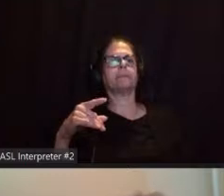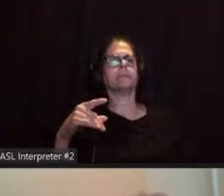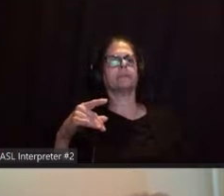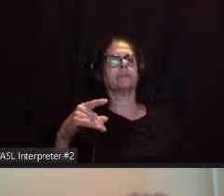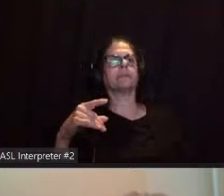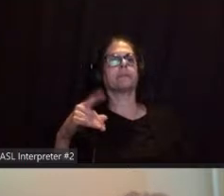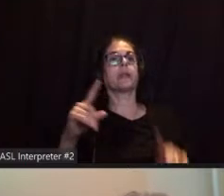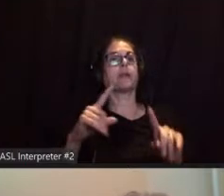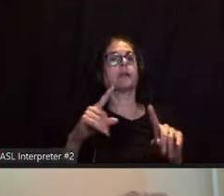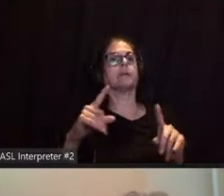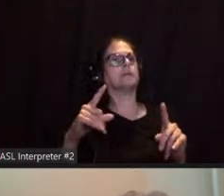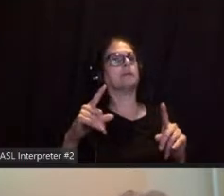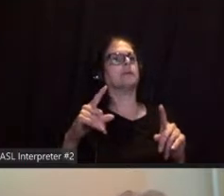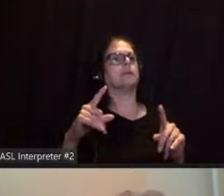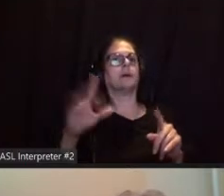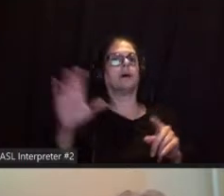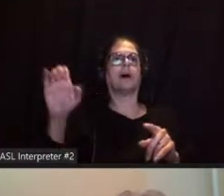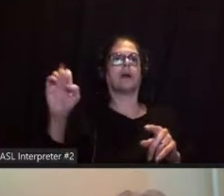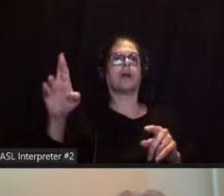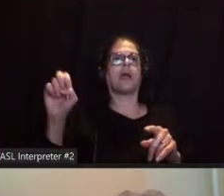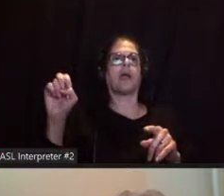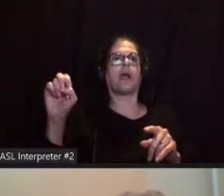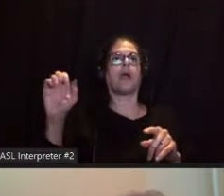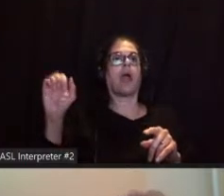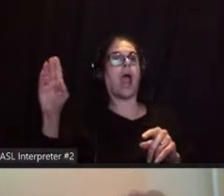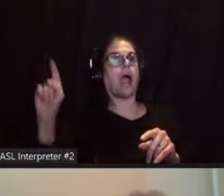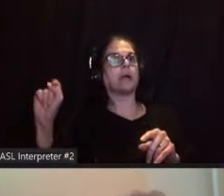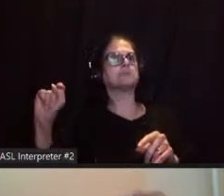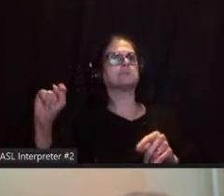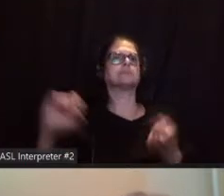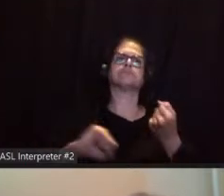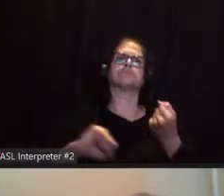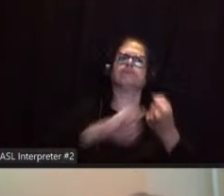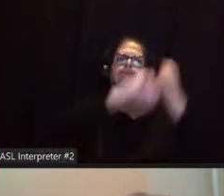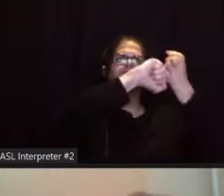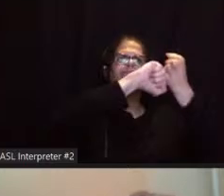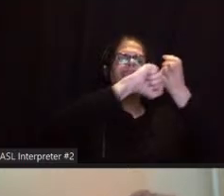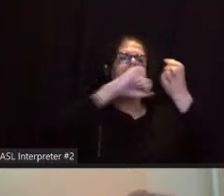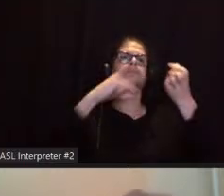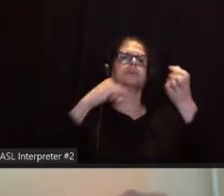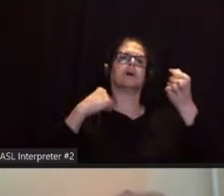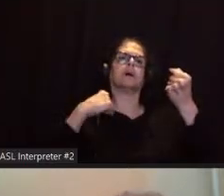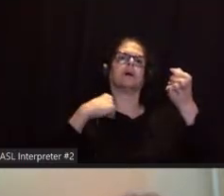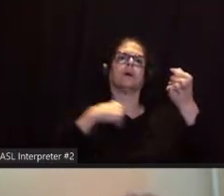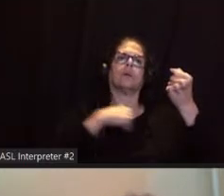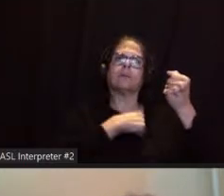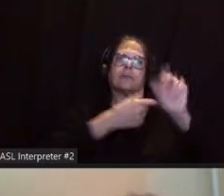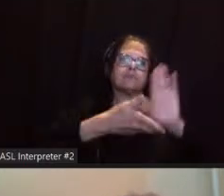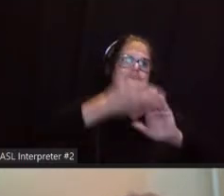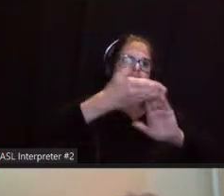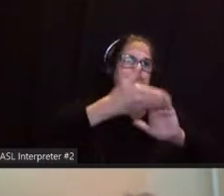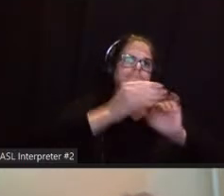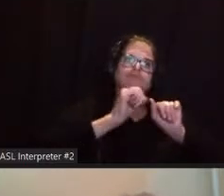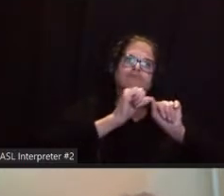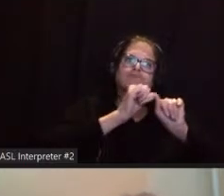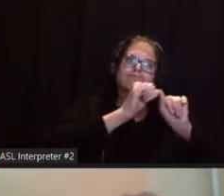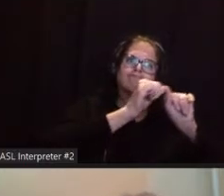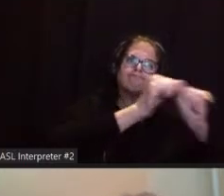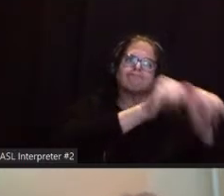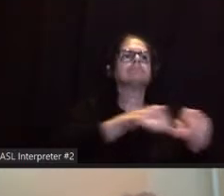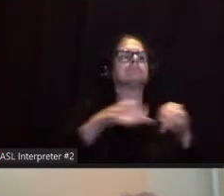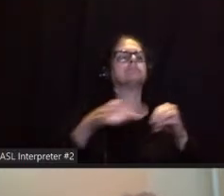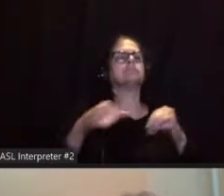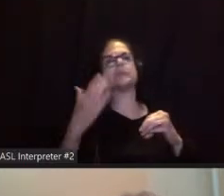what the effect that the CARE Act is having, because we're able to extend that. So thank you so much for doing that. I know when I